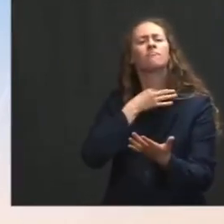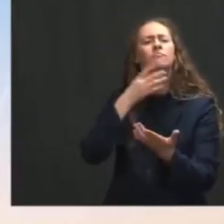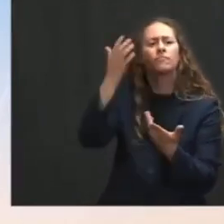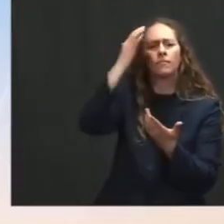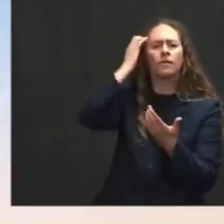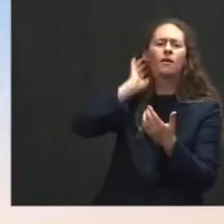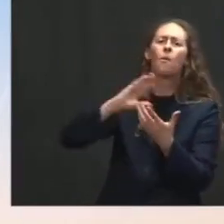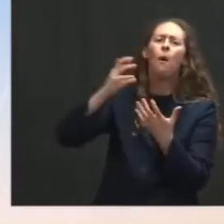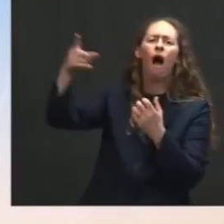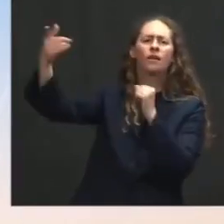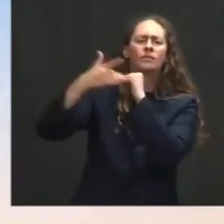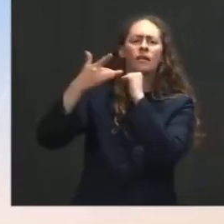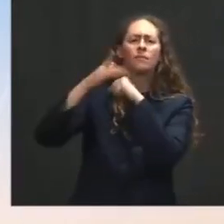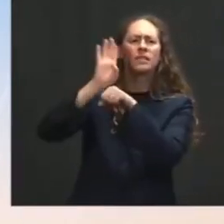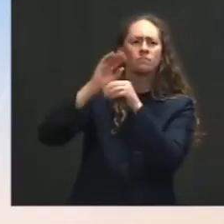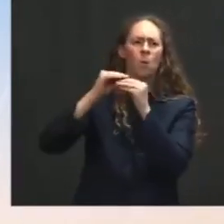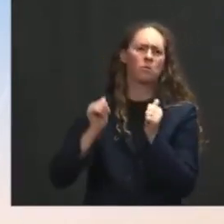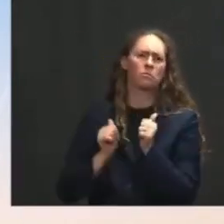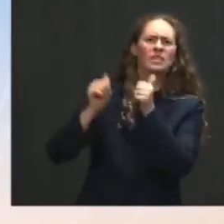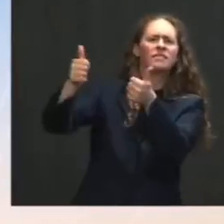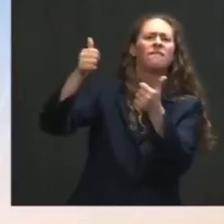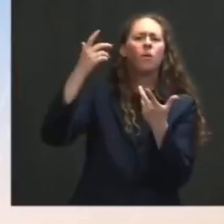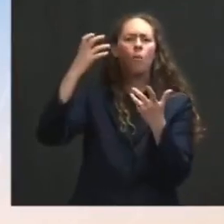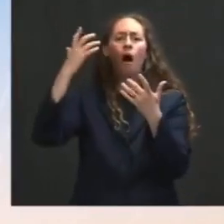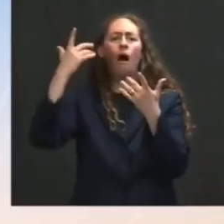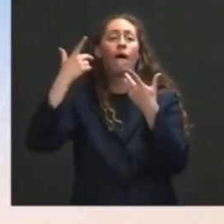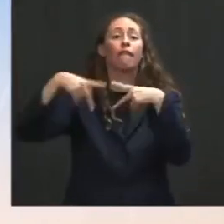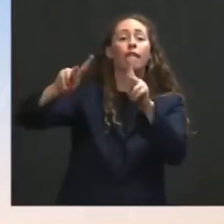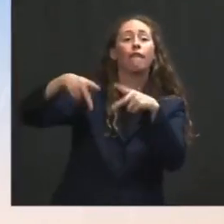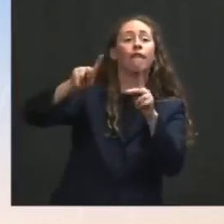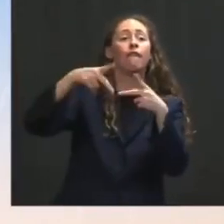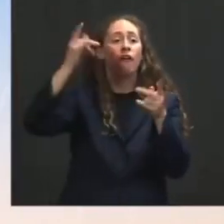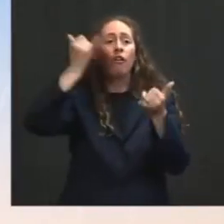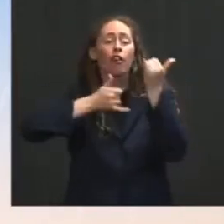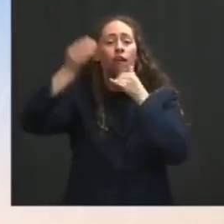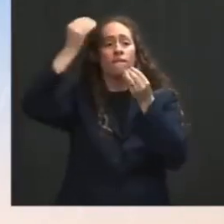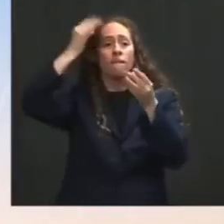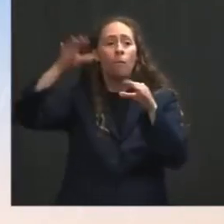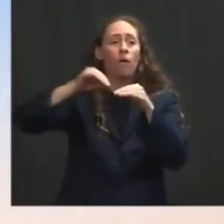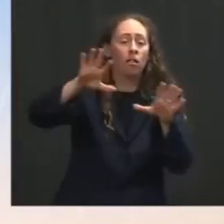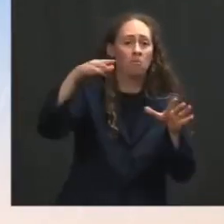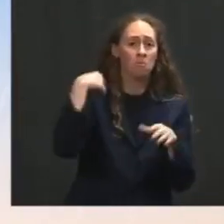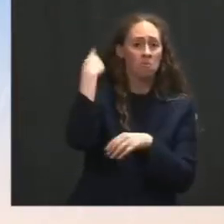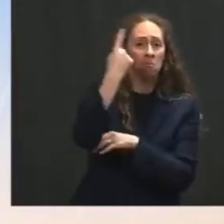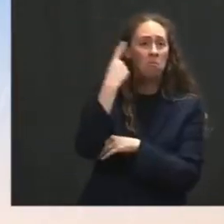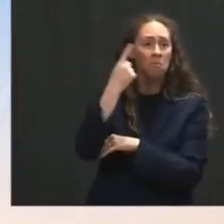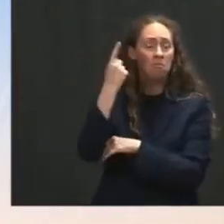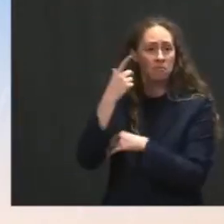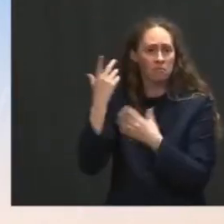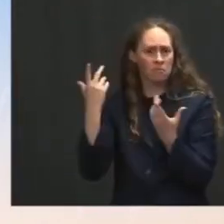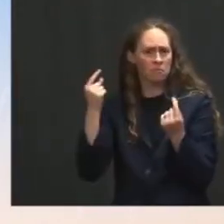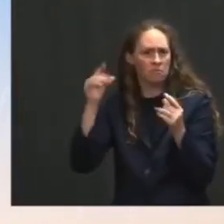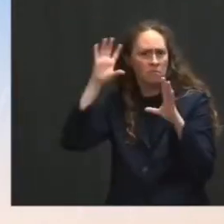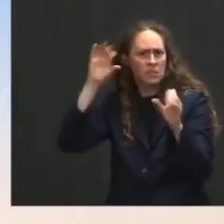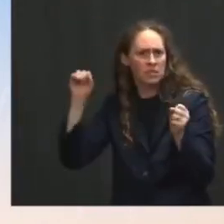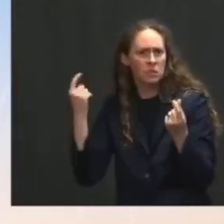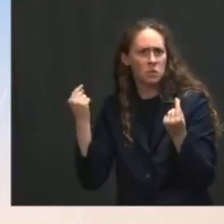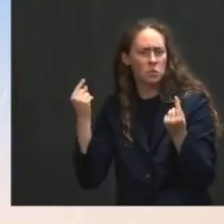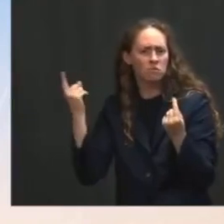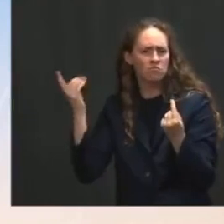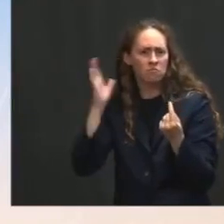policing misinformation? Has the administration been in touch with any of these companies? And are there any actions that the federal government can take to ensure